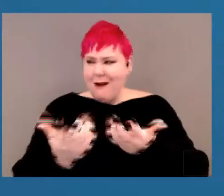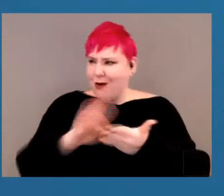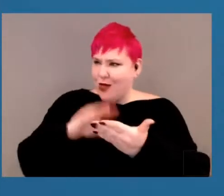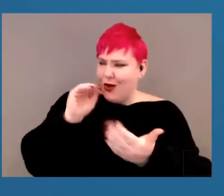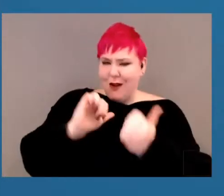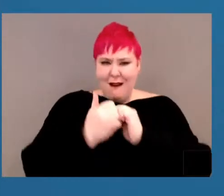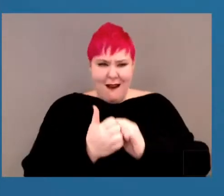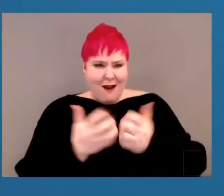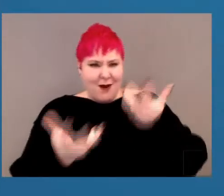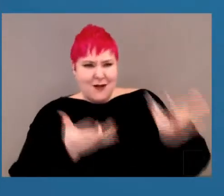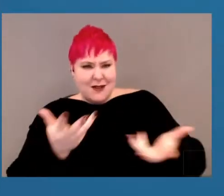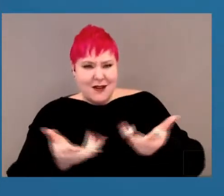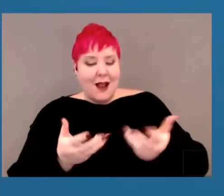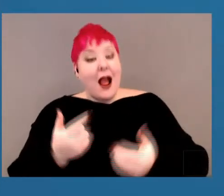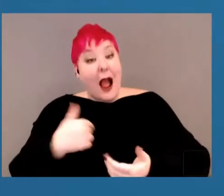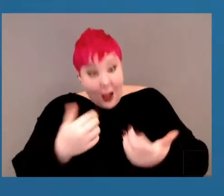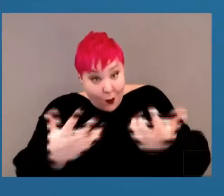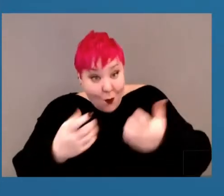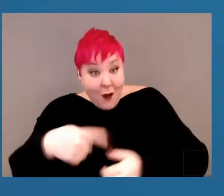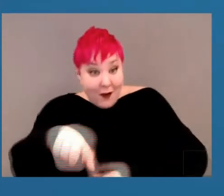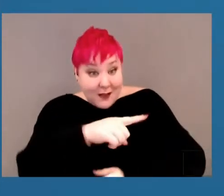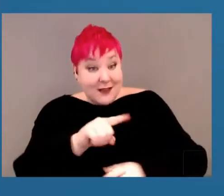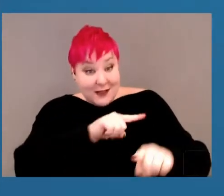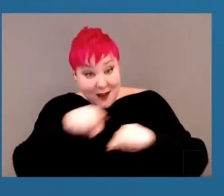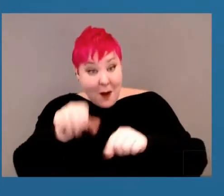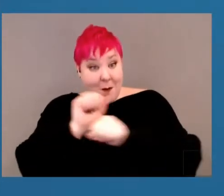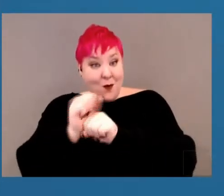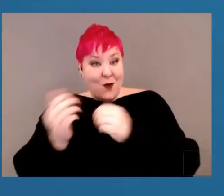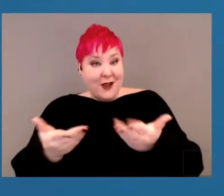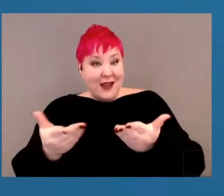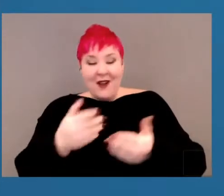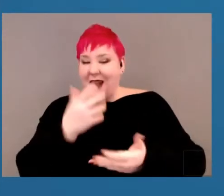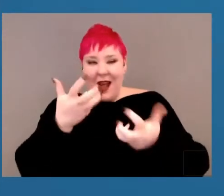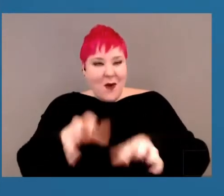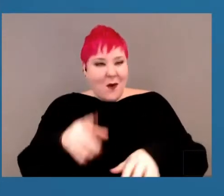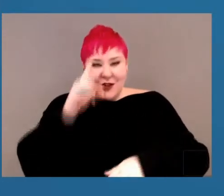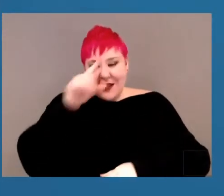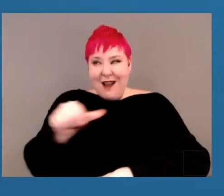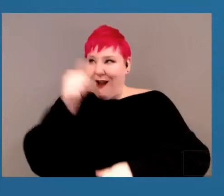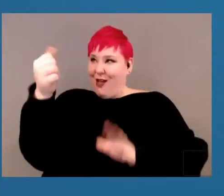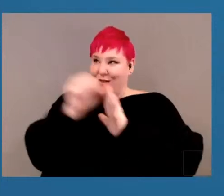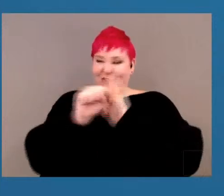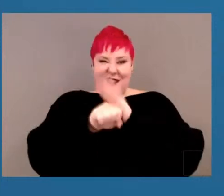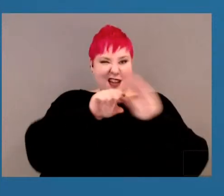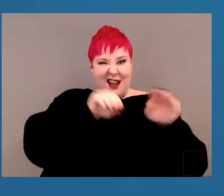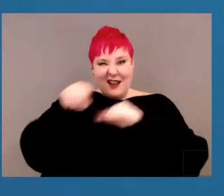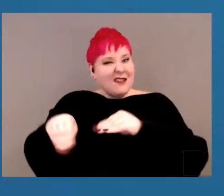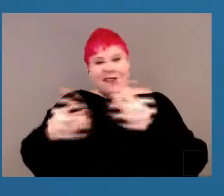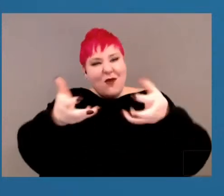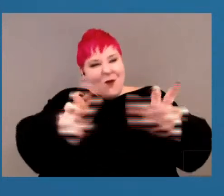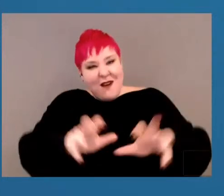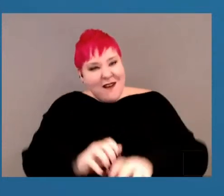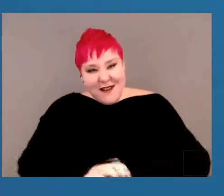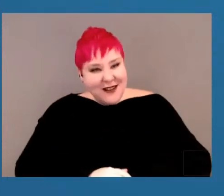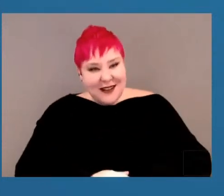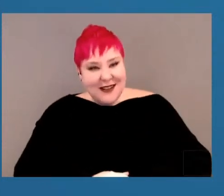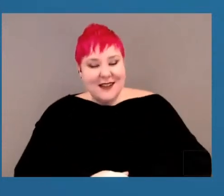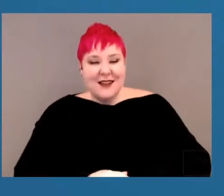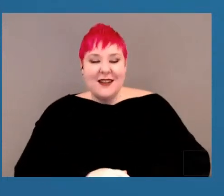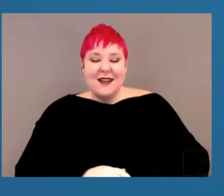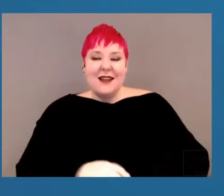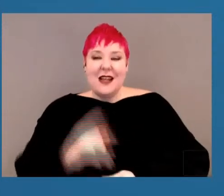you through this? Because I want you to work here. I don't want you to think of any other states. And people from neighborhoods that are